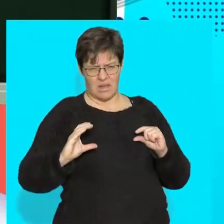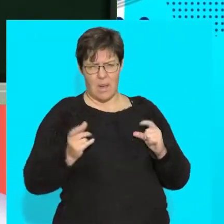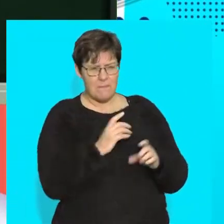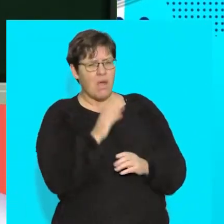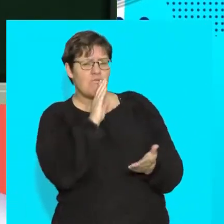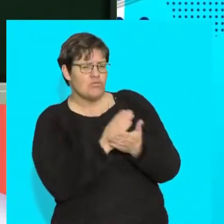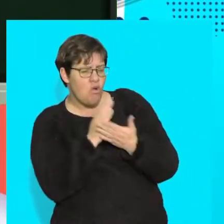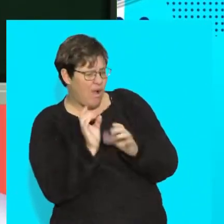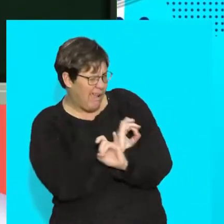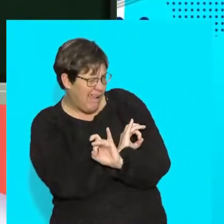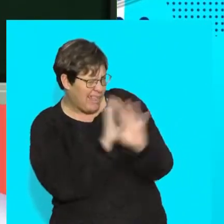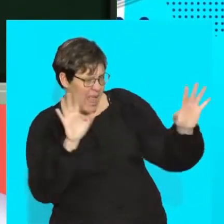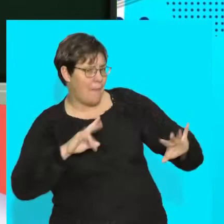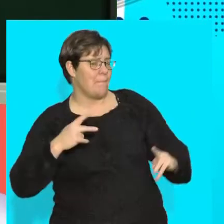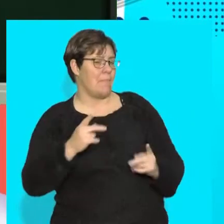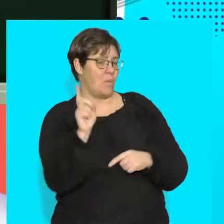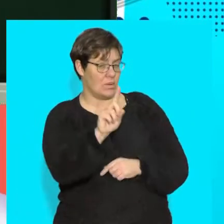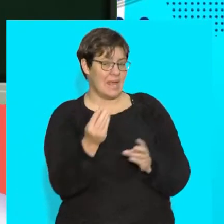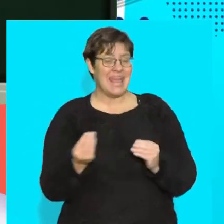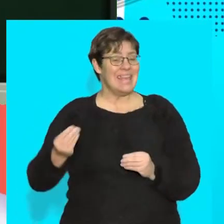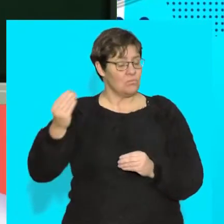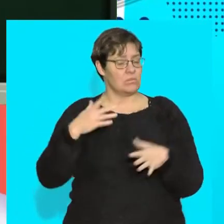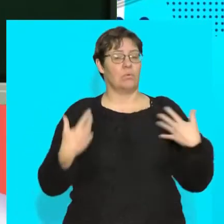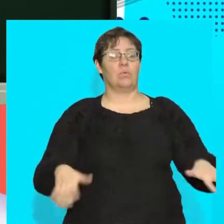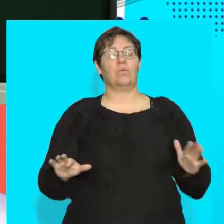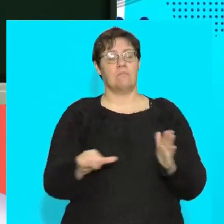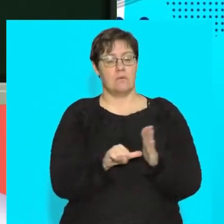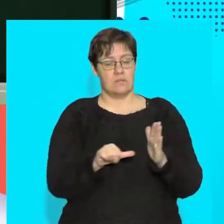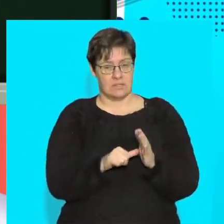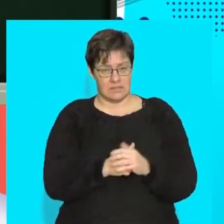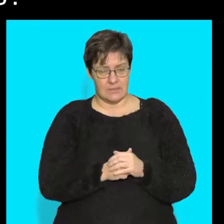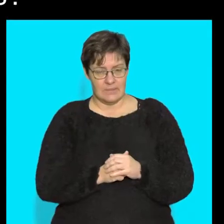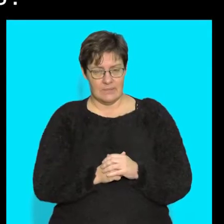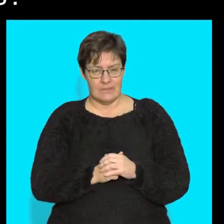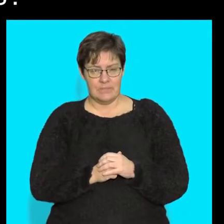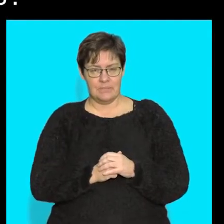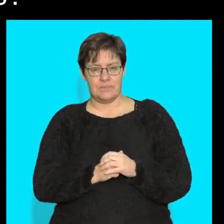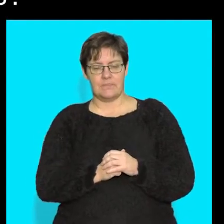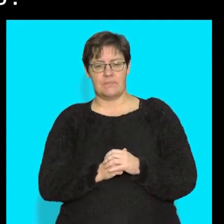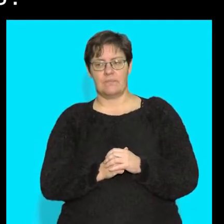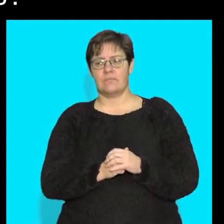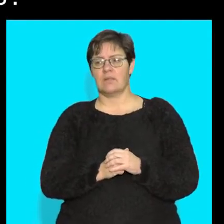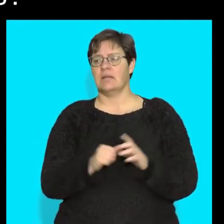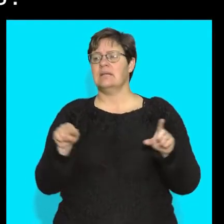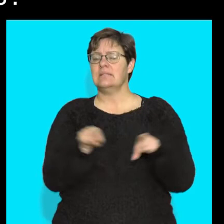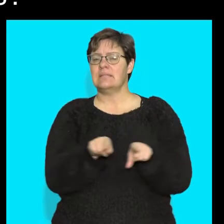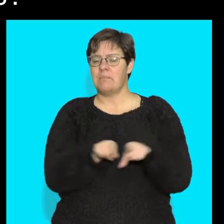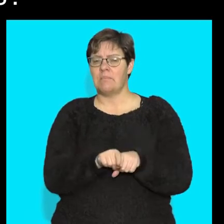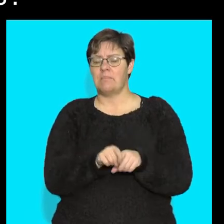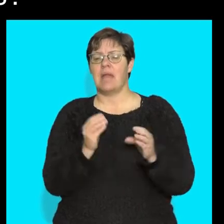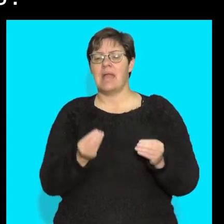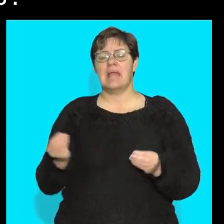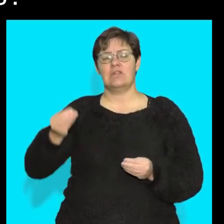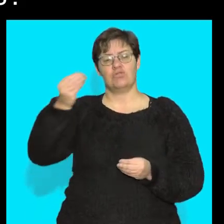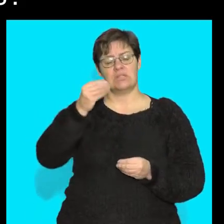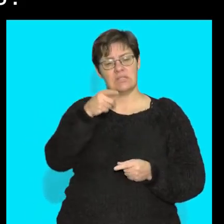money. Please make sure you are clear on that. The interest plays a big part. Then also, how does the